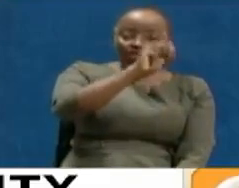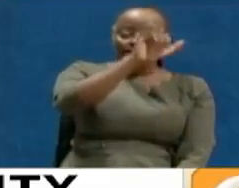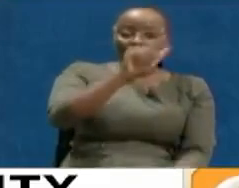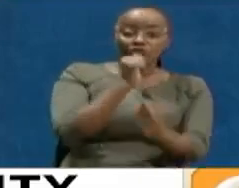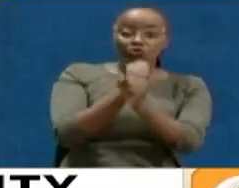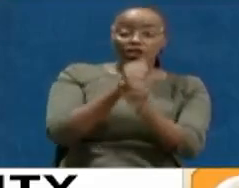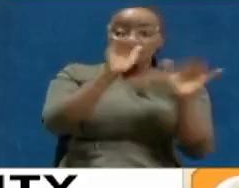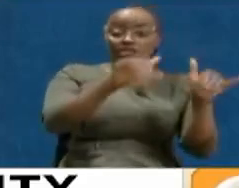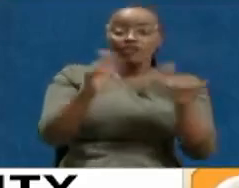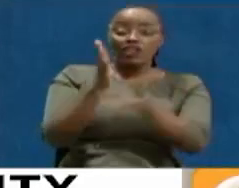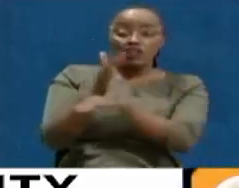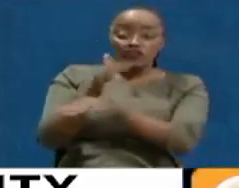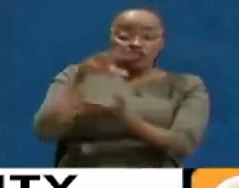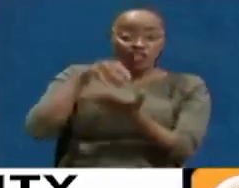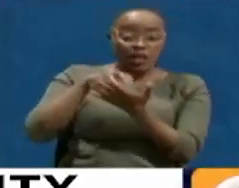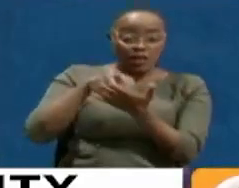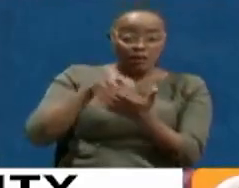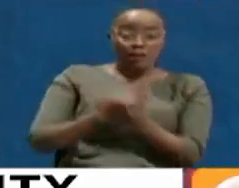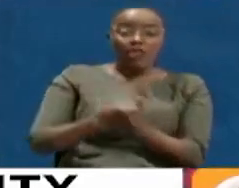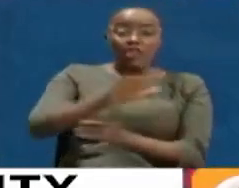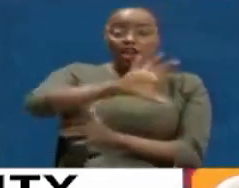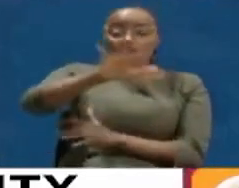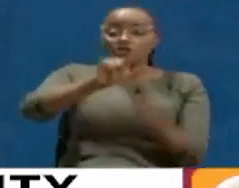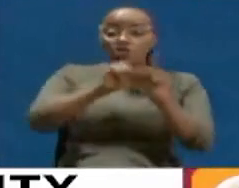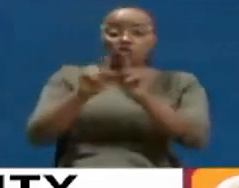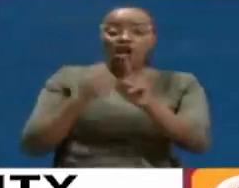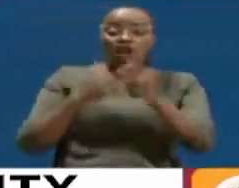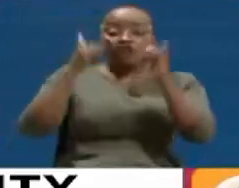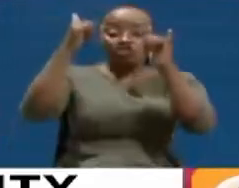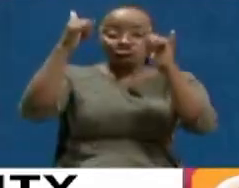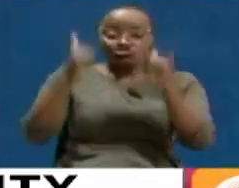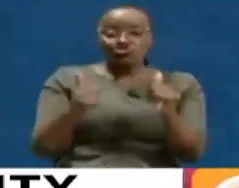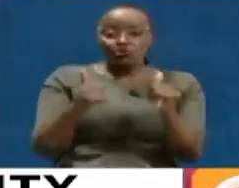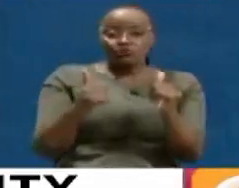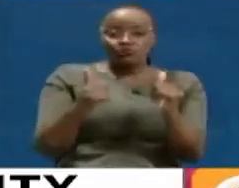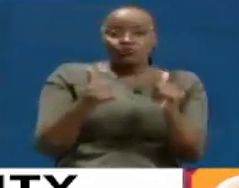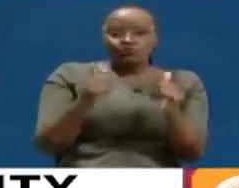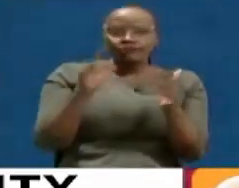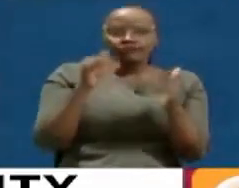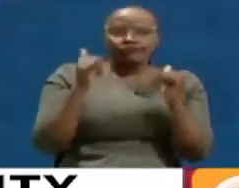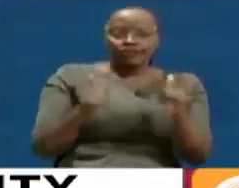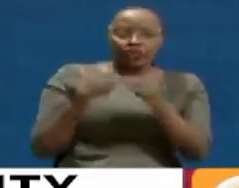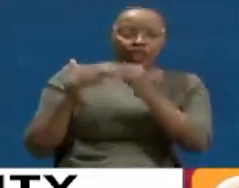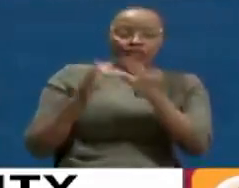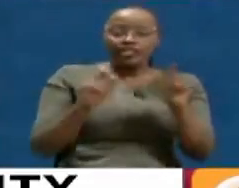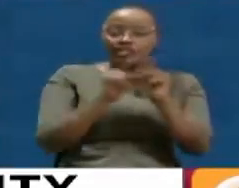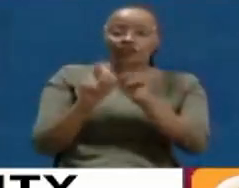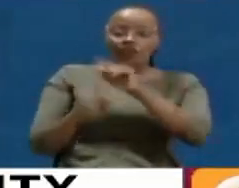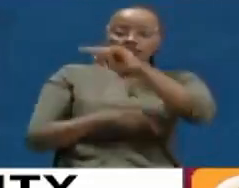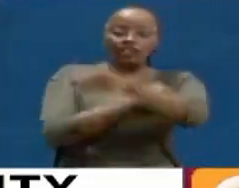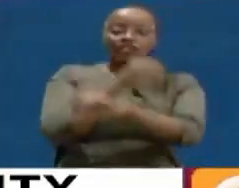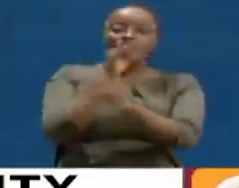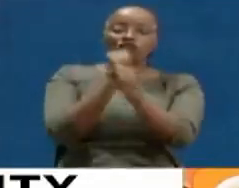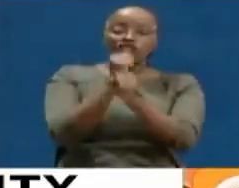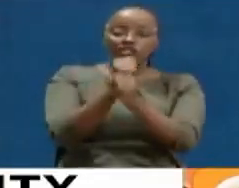the Agriculture and Fisheries docket. The county also has new captains in the County Secretary Office as well as Chief